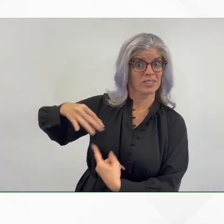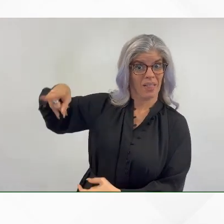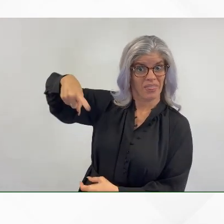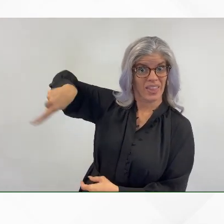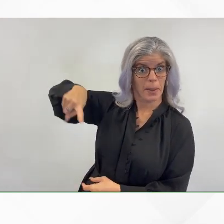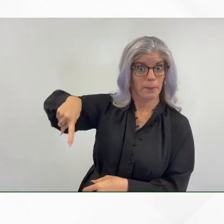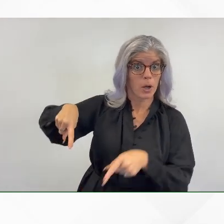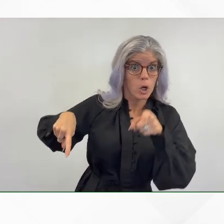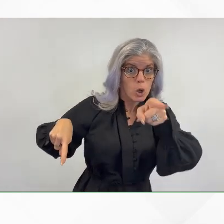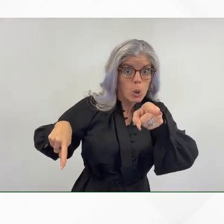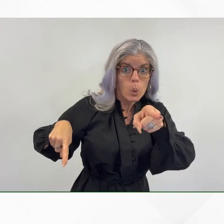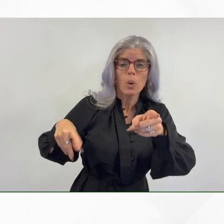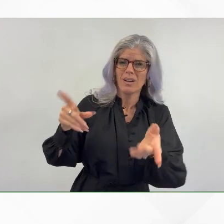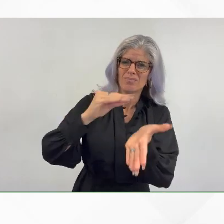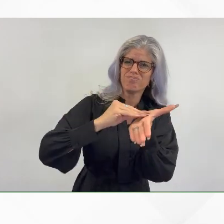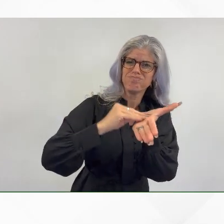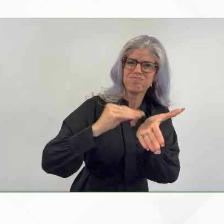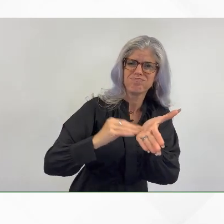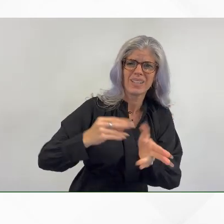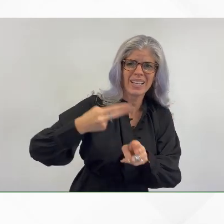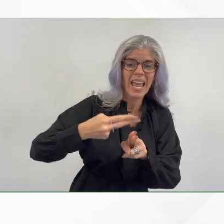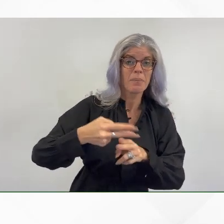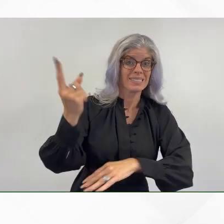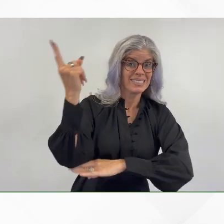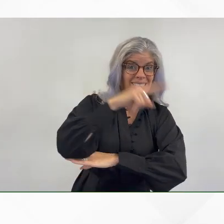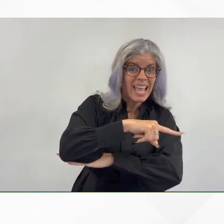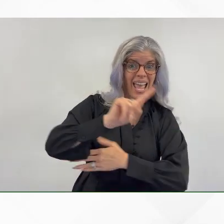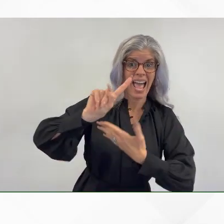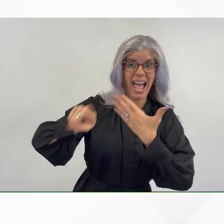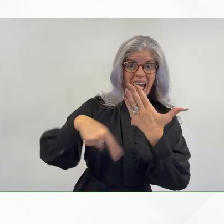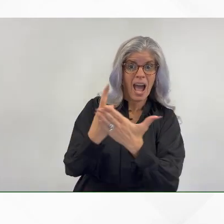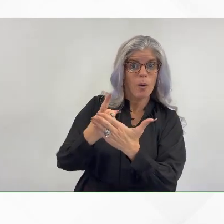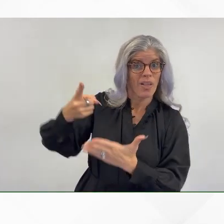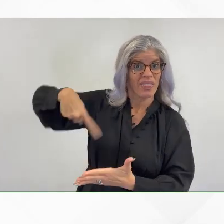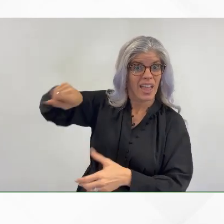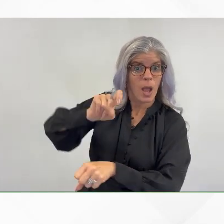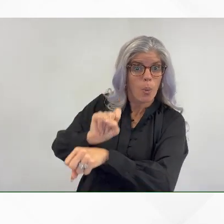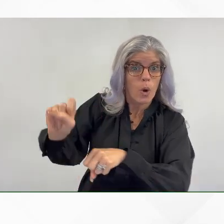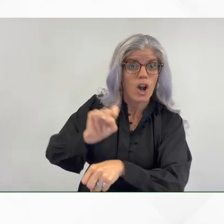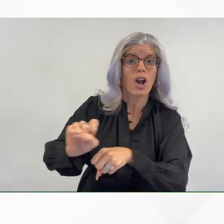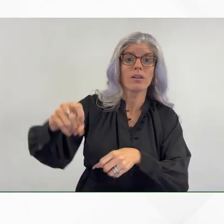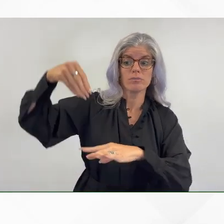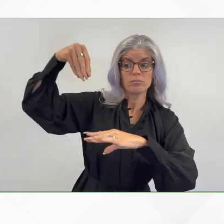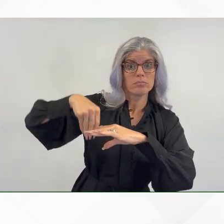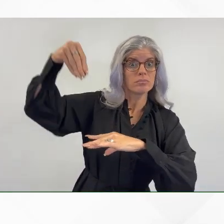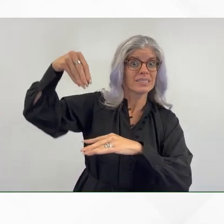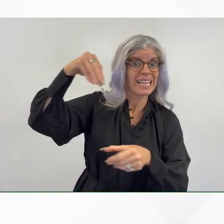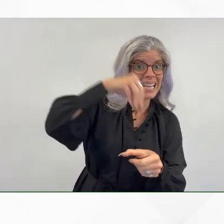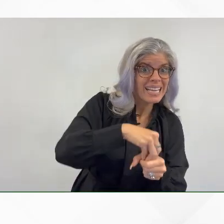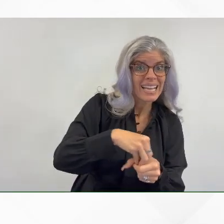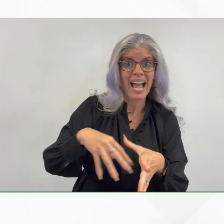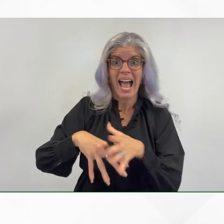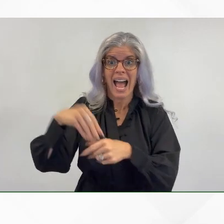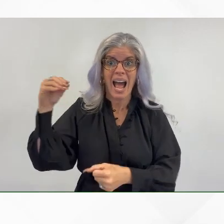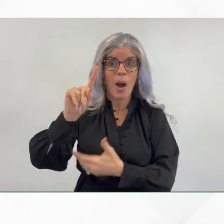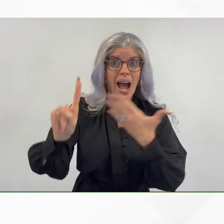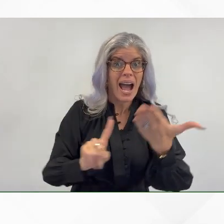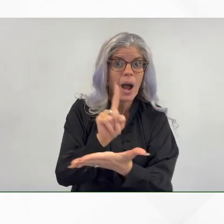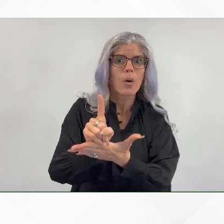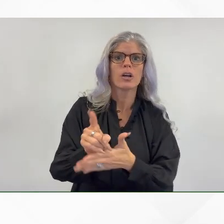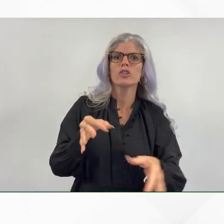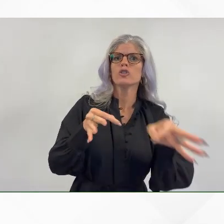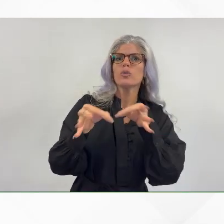unpaid individuals who volunteer their labor to an applicant to be a third party, even if they are officially members or employees of the applicant's